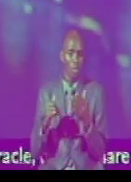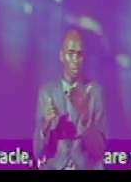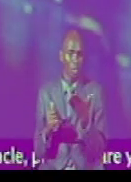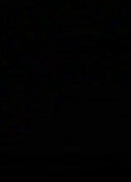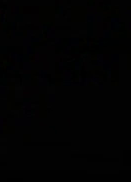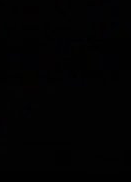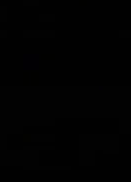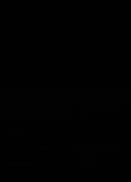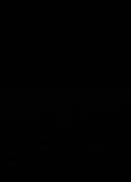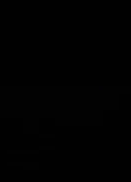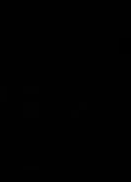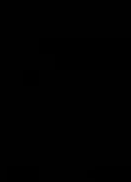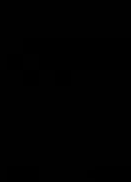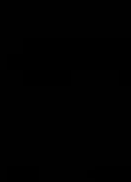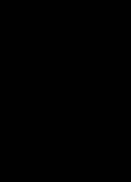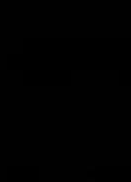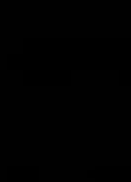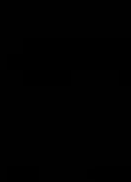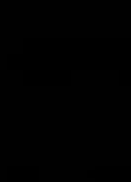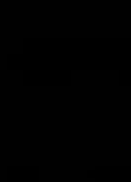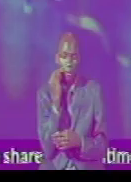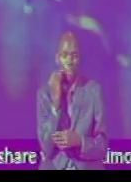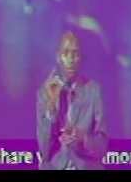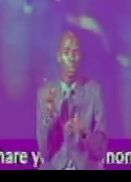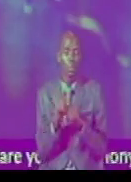home because I didn't camp.